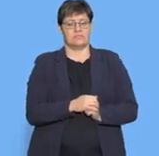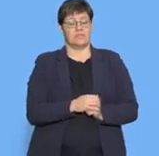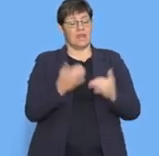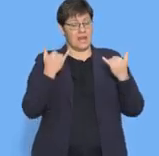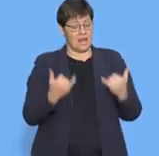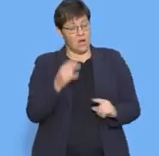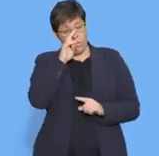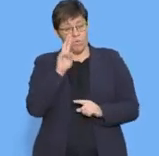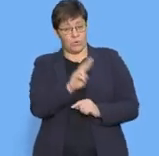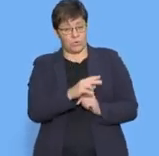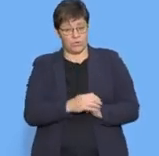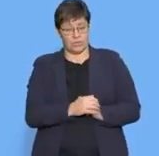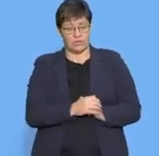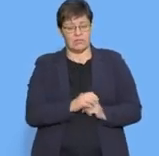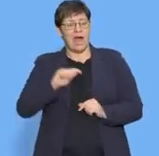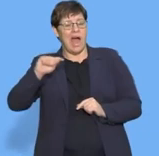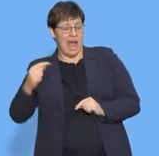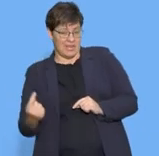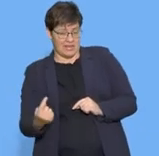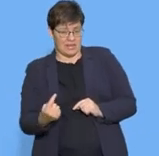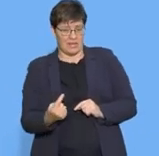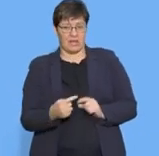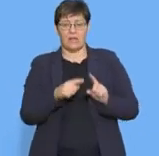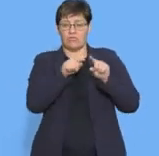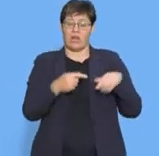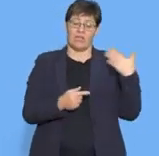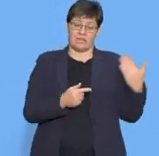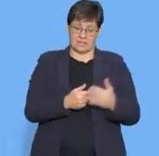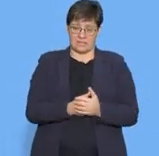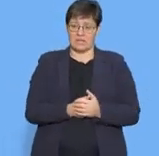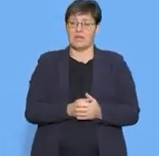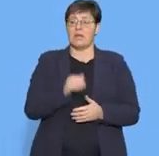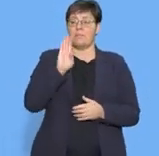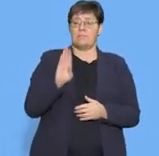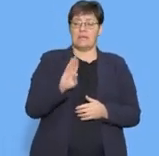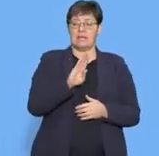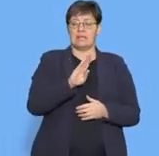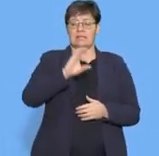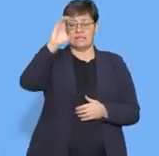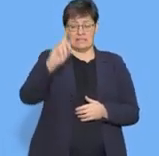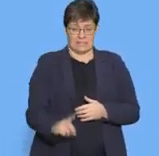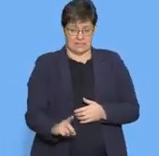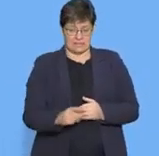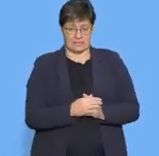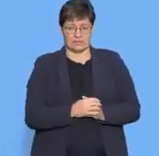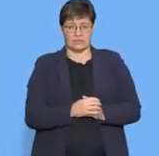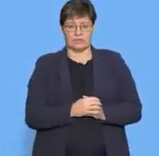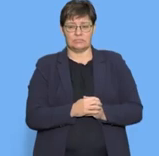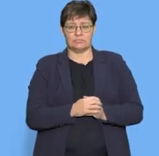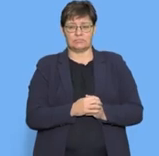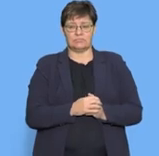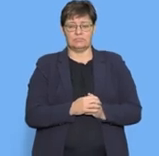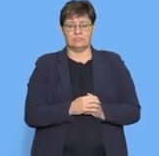Right, now we're going to look at the other triangle, this triangle on this side, so BCD. So in triangle BCD, we're now going to